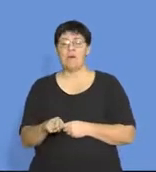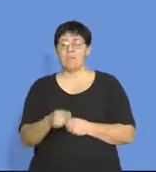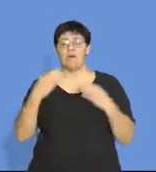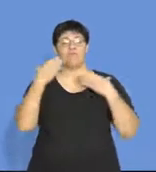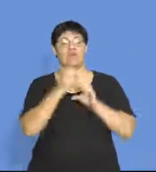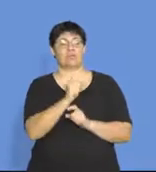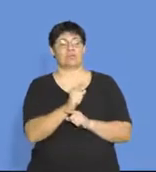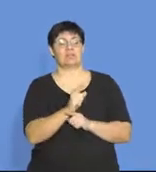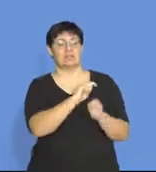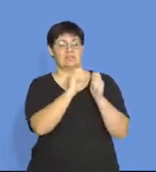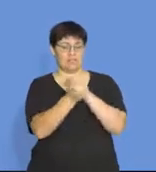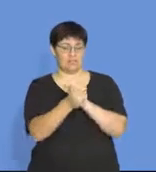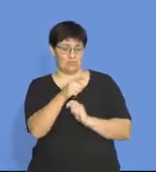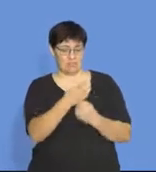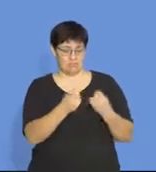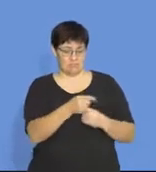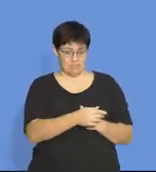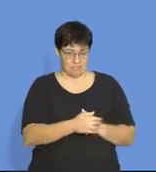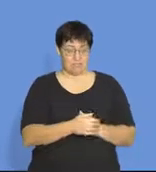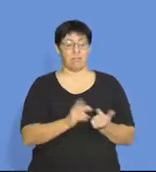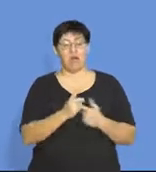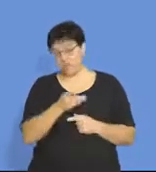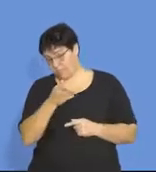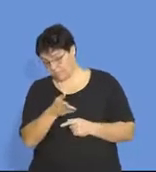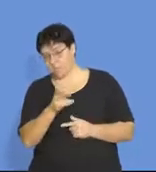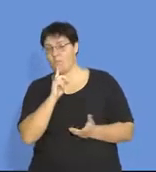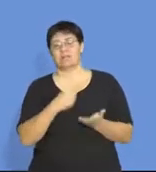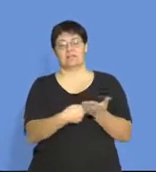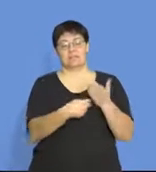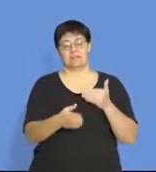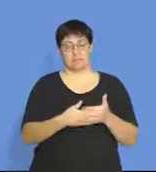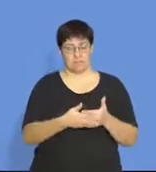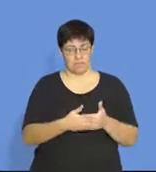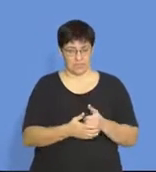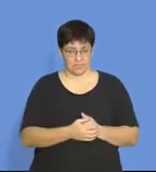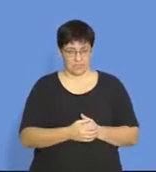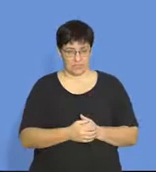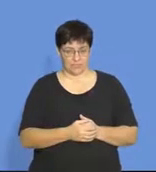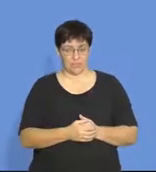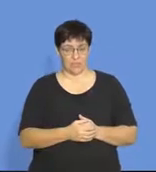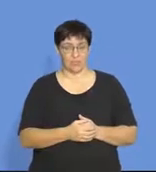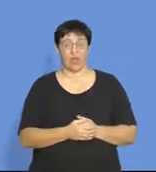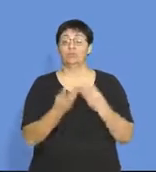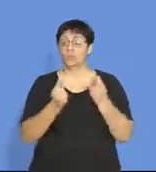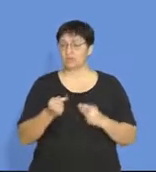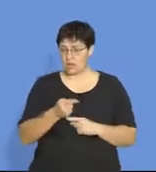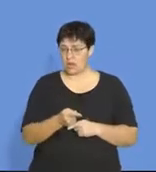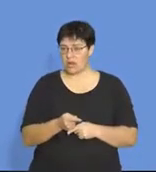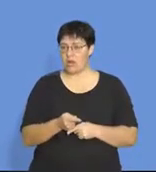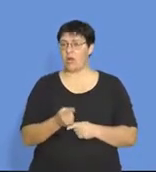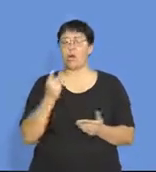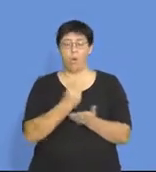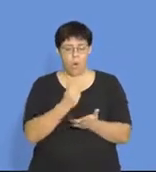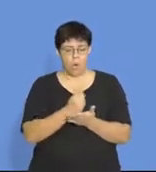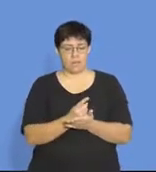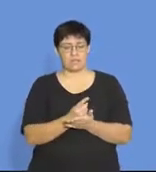gonna focus on the substitution. But when we get there, we'll talk more about that. The solution is always an